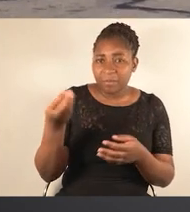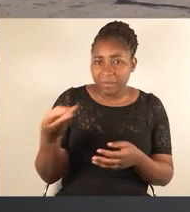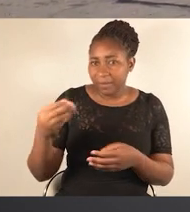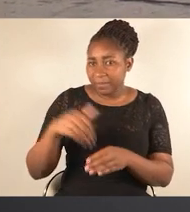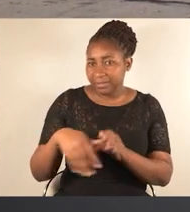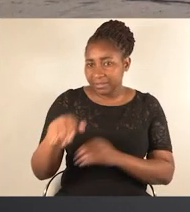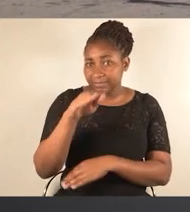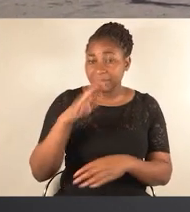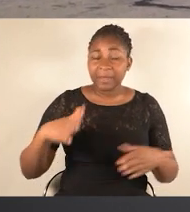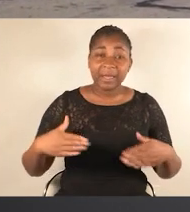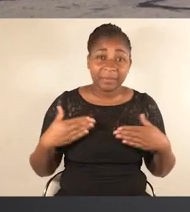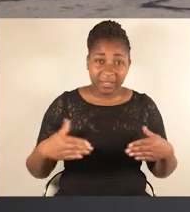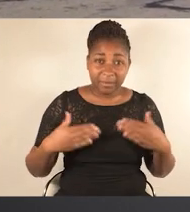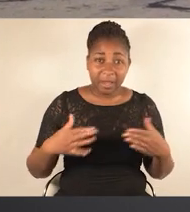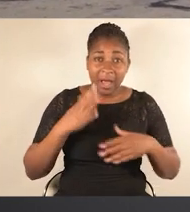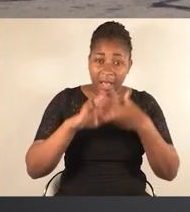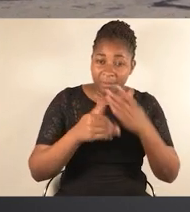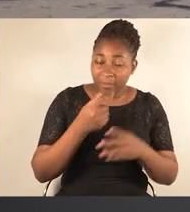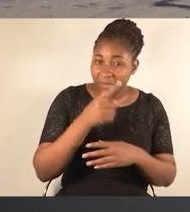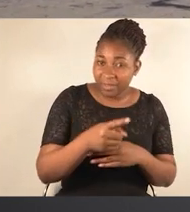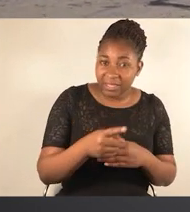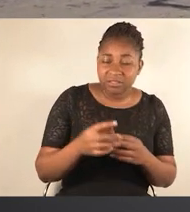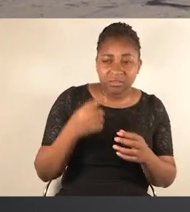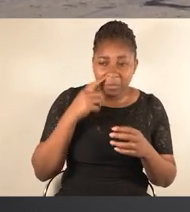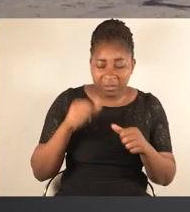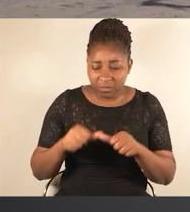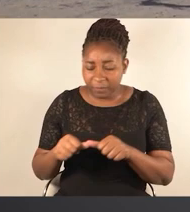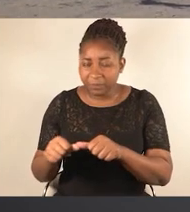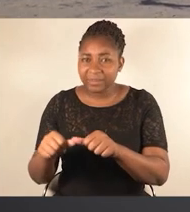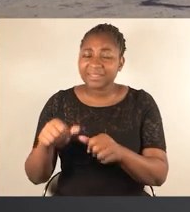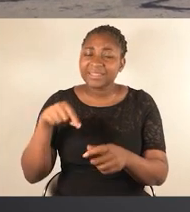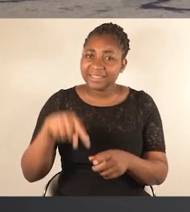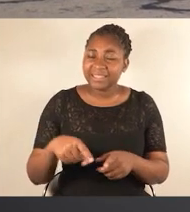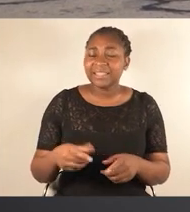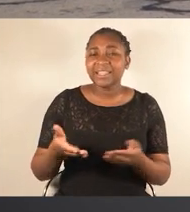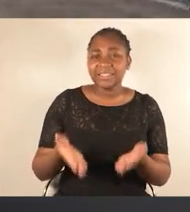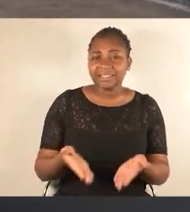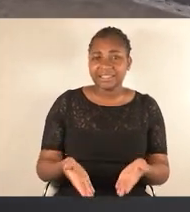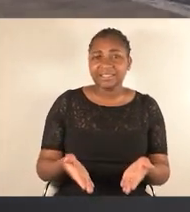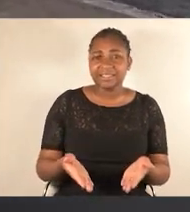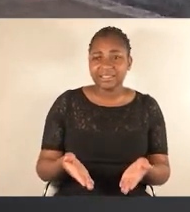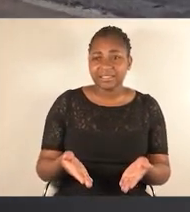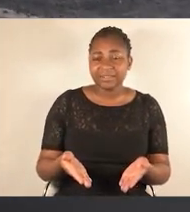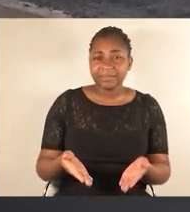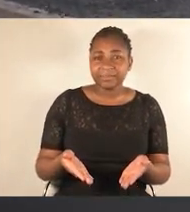So I'm happy about the progress that I see, you know, taking place here.